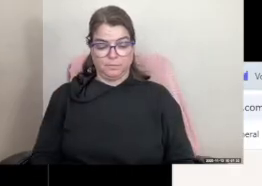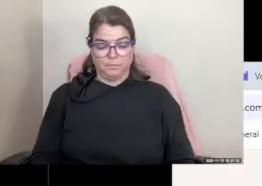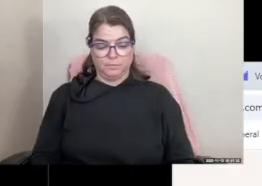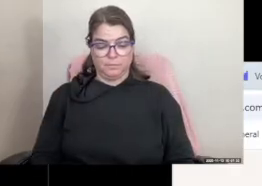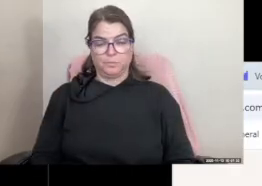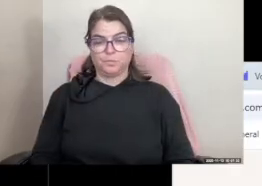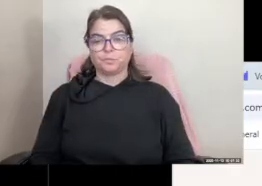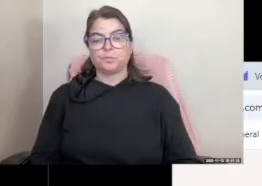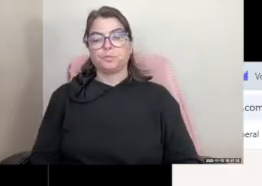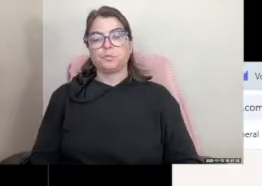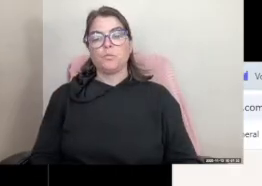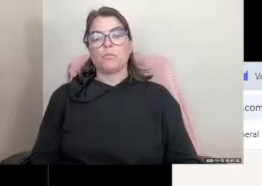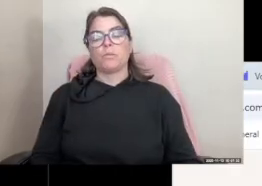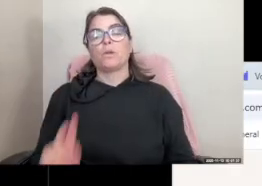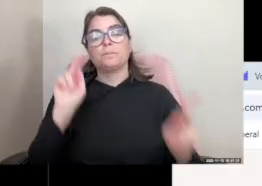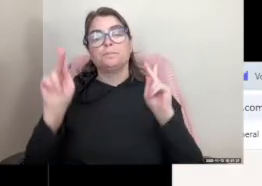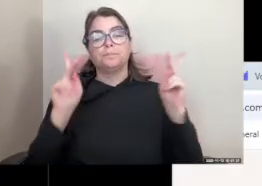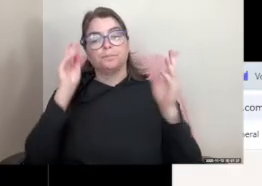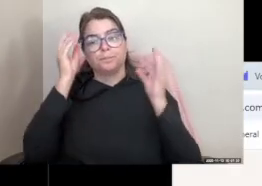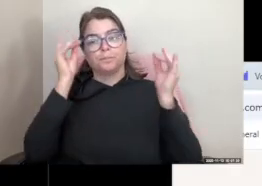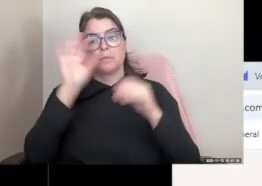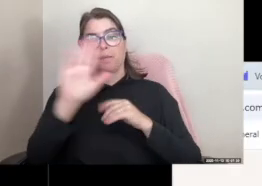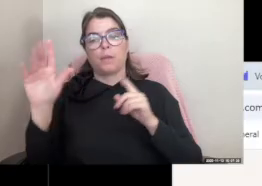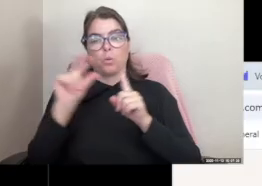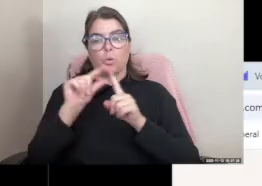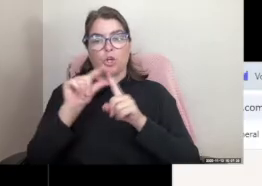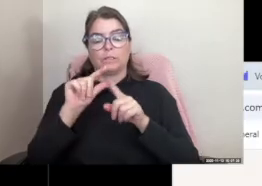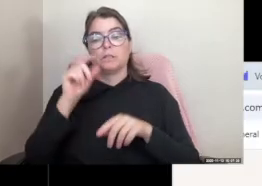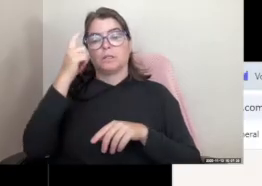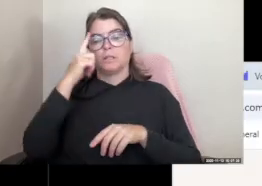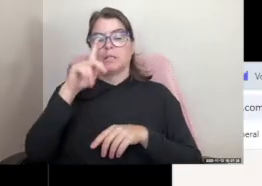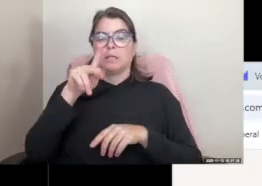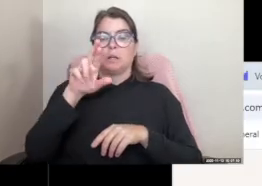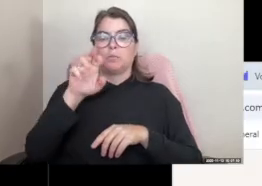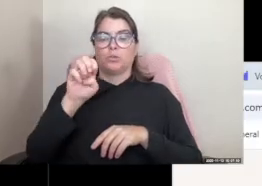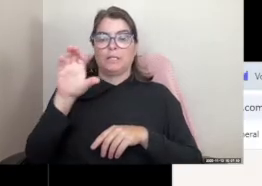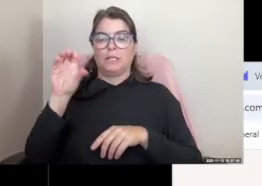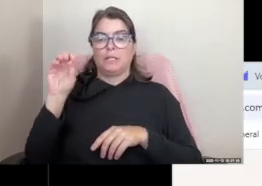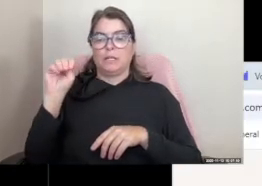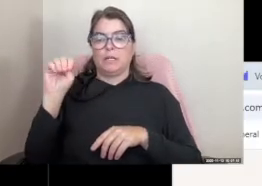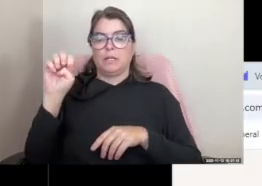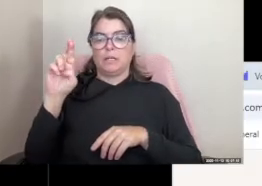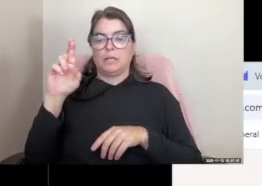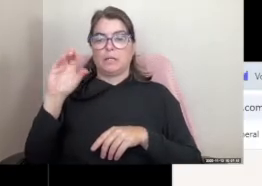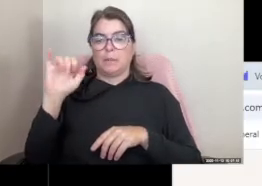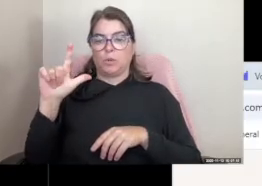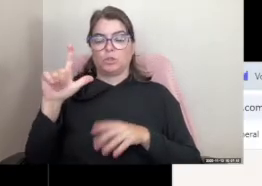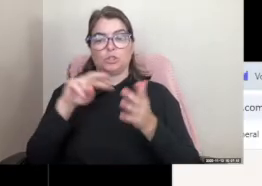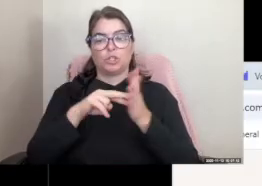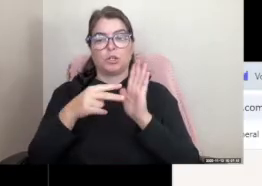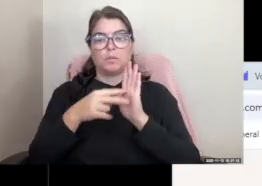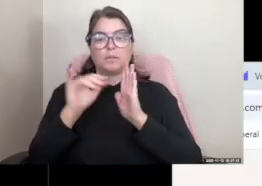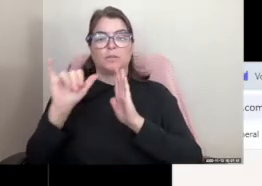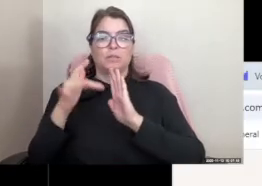manifest in the form of a word cloud. Are there pre-commercial technologies that we need